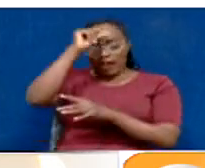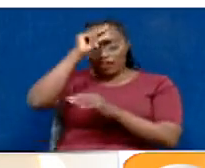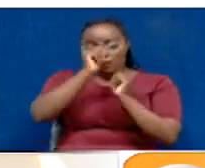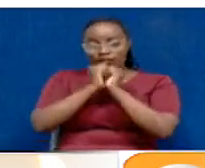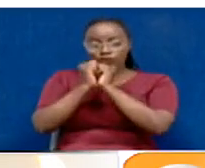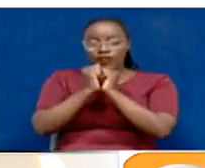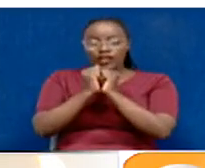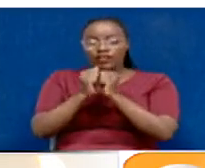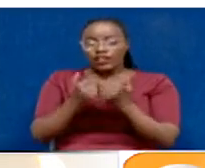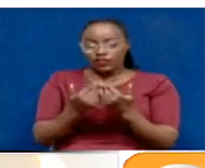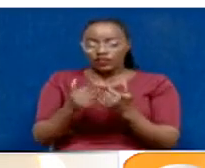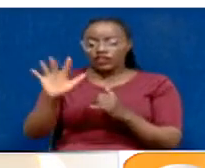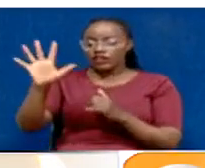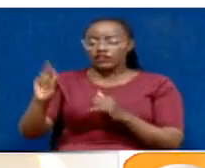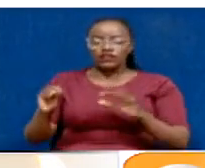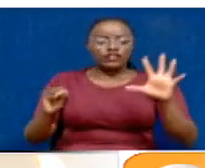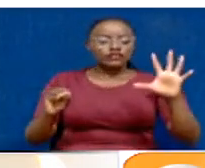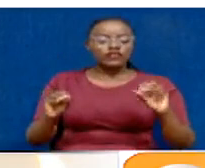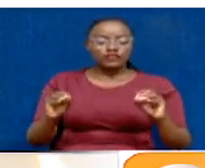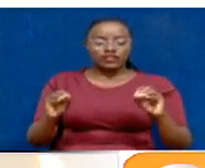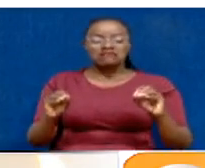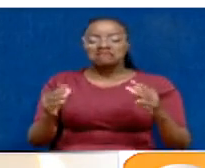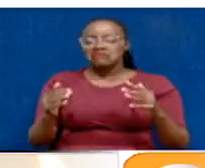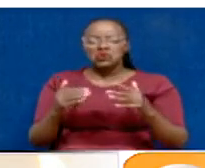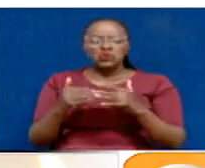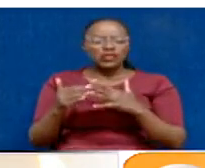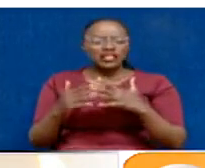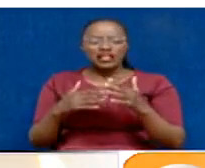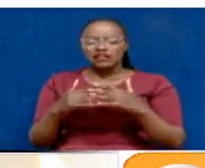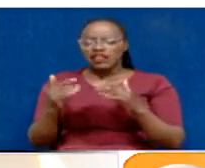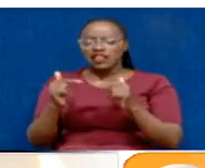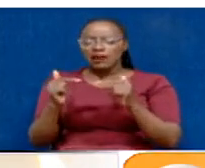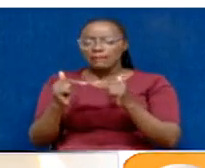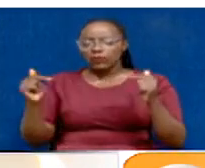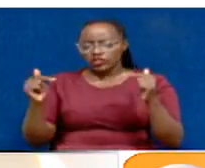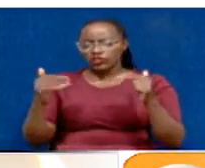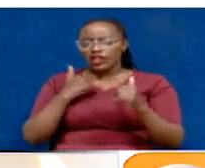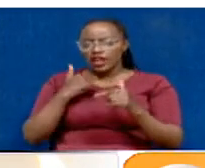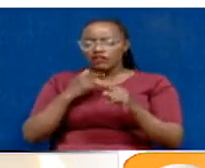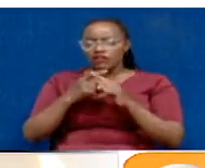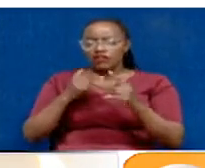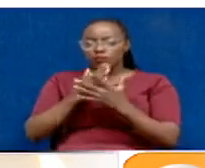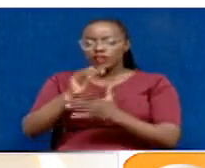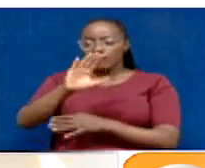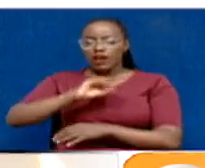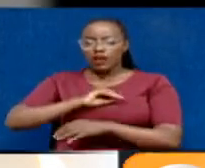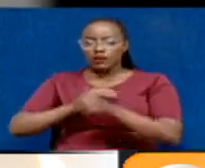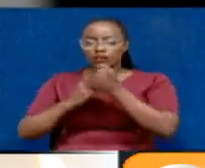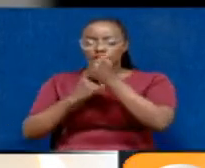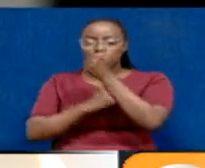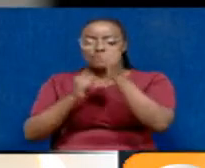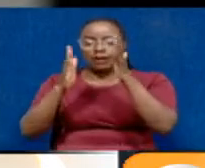him on a 50-50 basis, despite opposition from some of his own